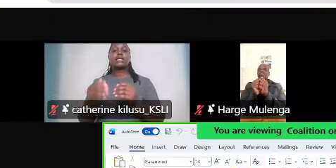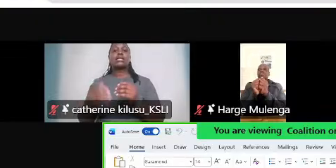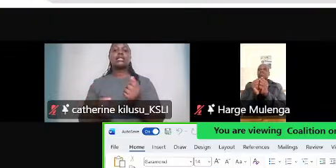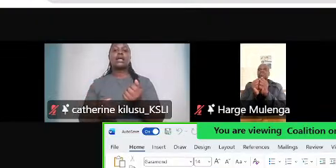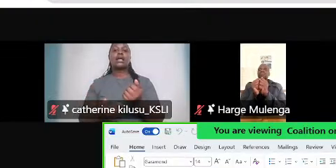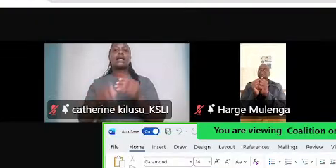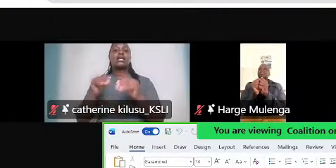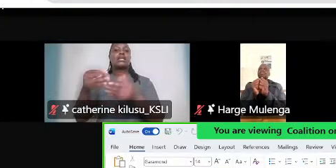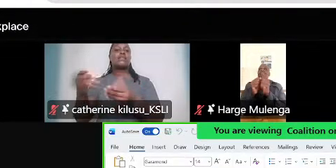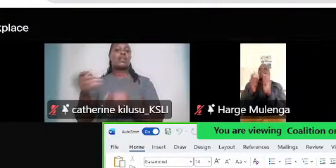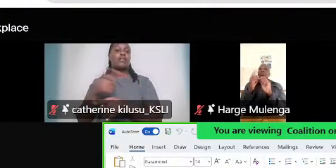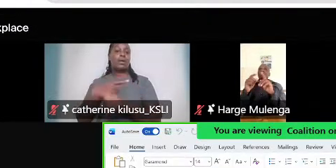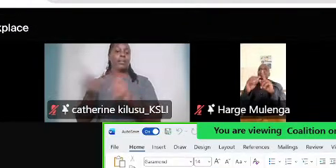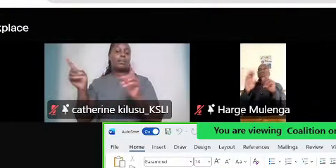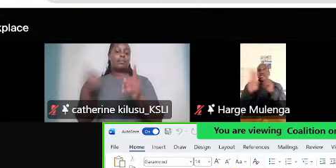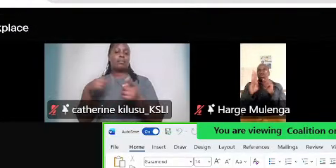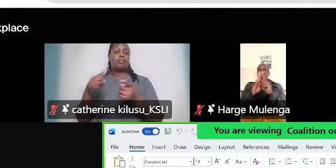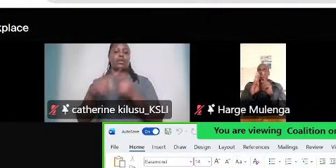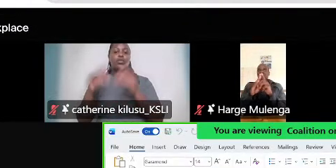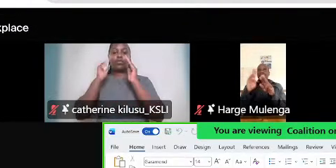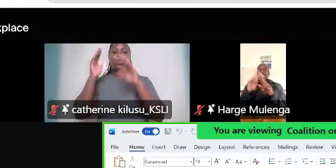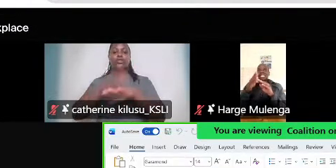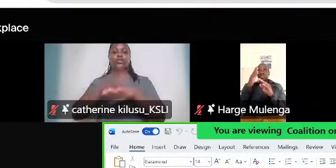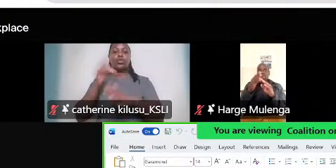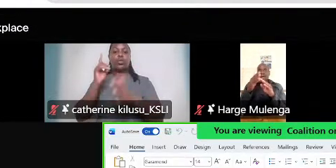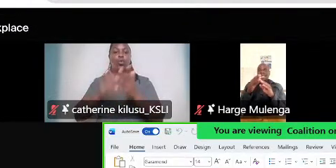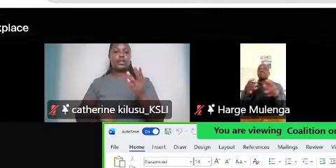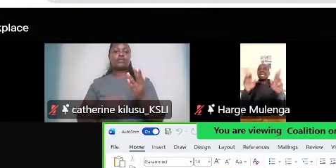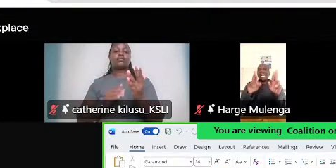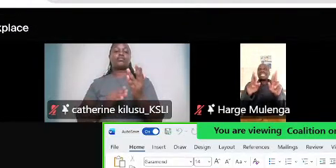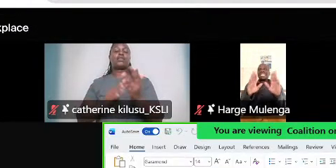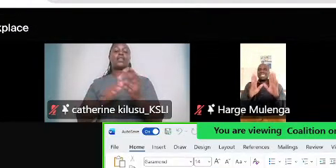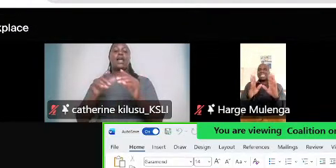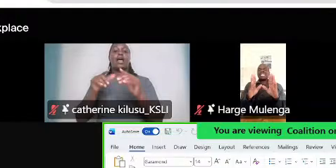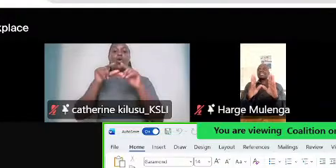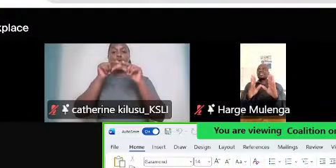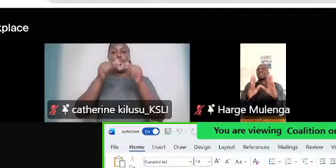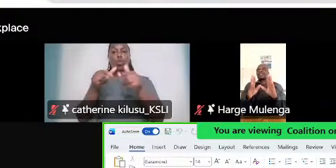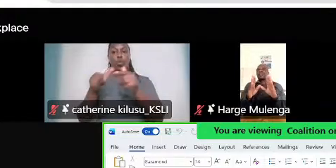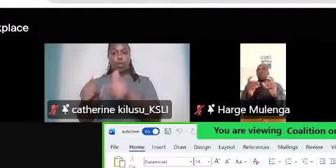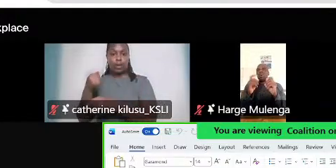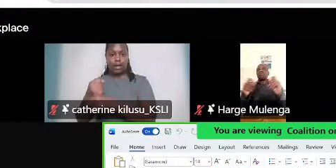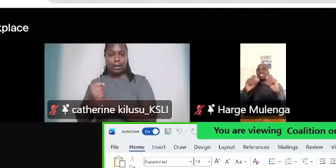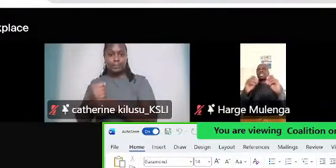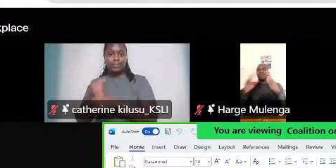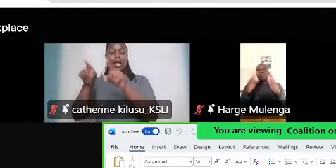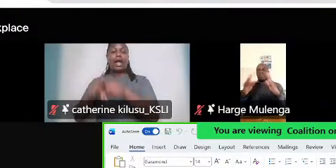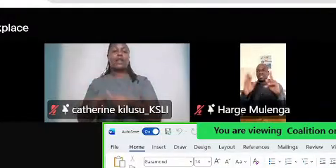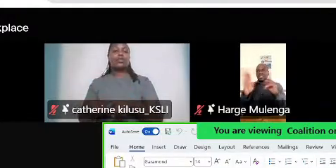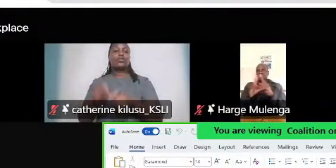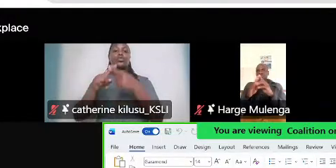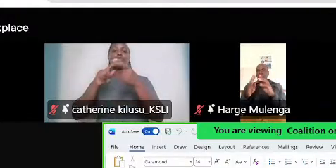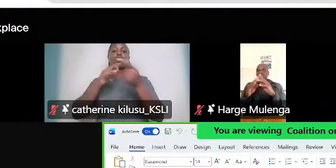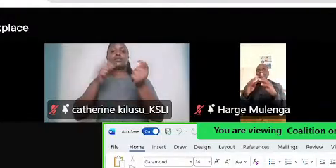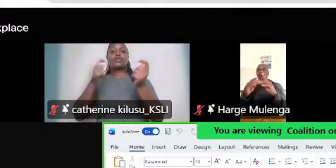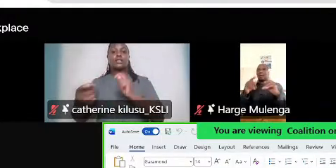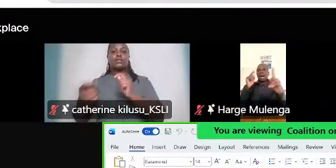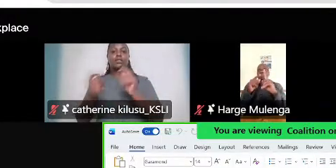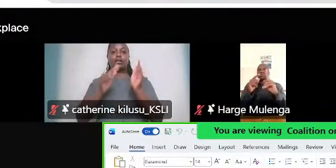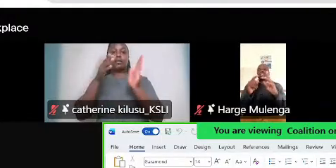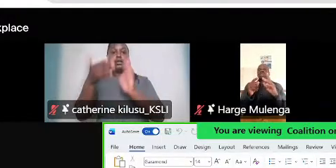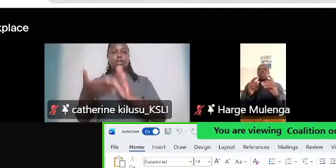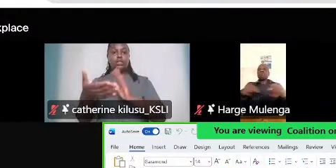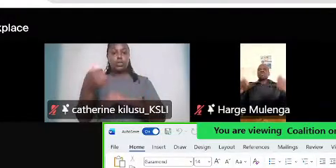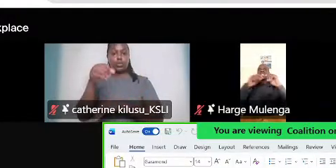towards rights-based, intersectional, and transformative approaches. Therefore, my